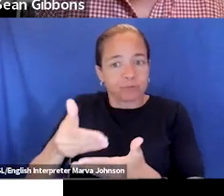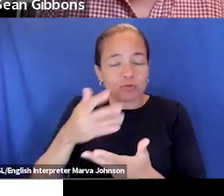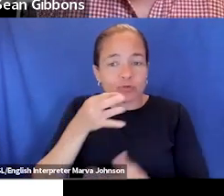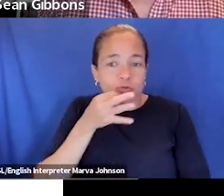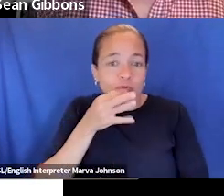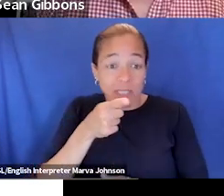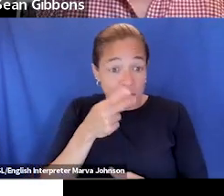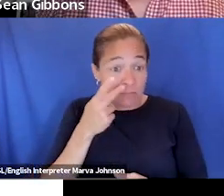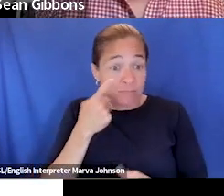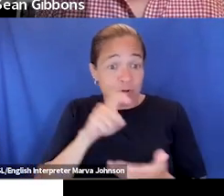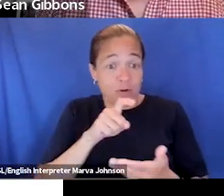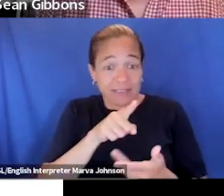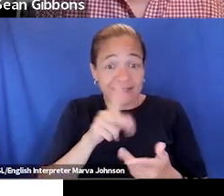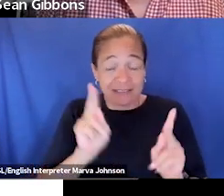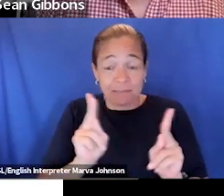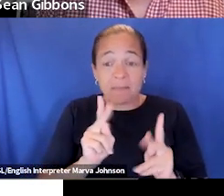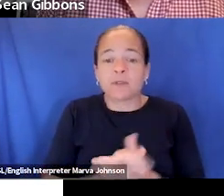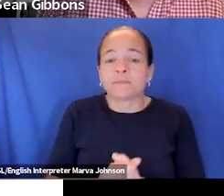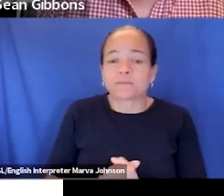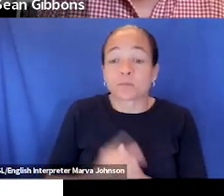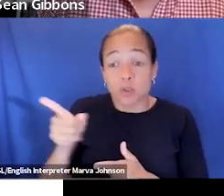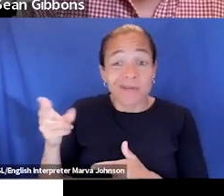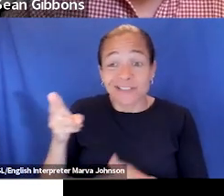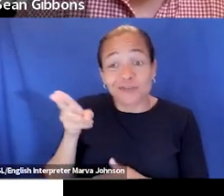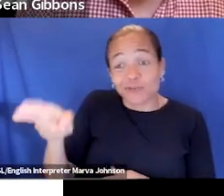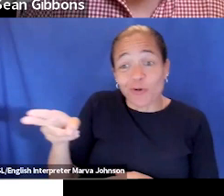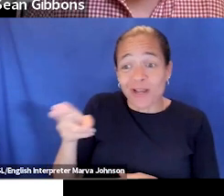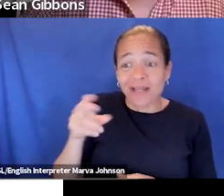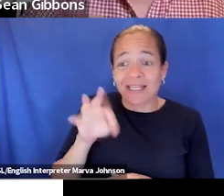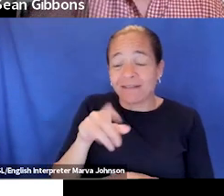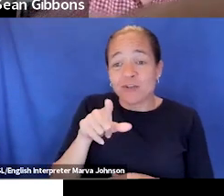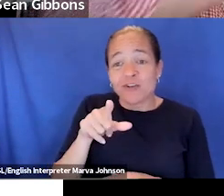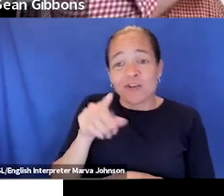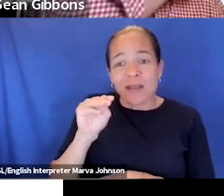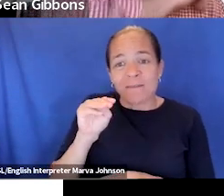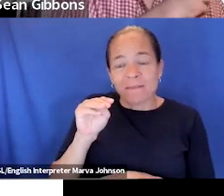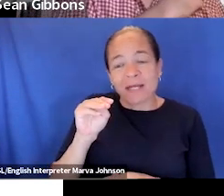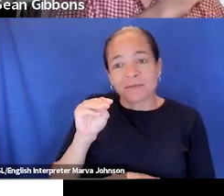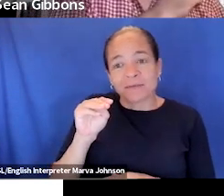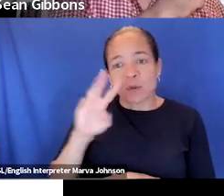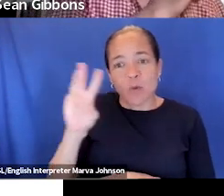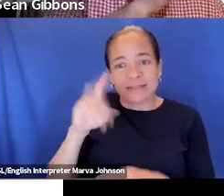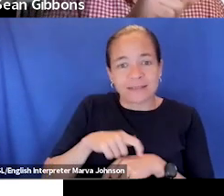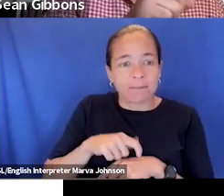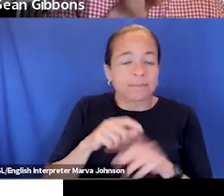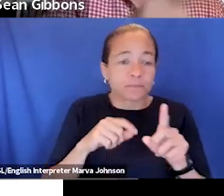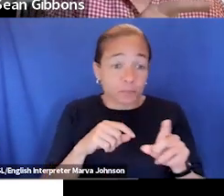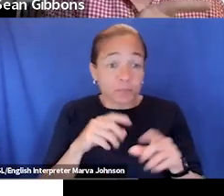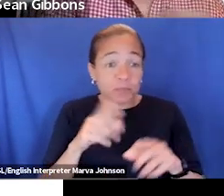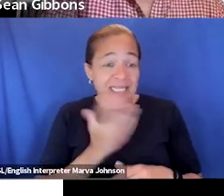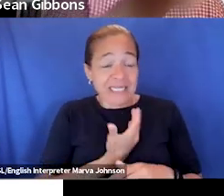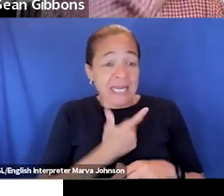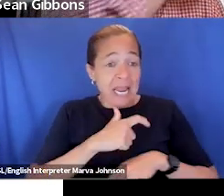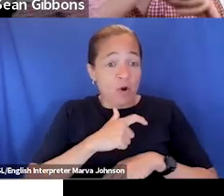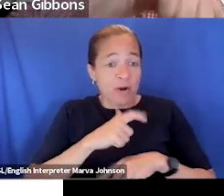faces there. Why don't you go ahead and join them if you're in the Mountain West? And also our friends in Washington, who just hosted a